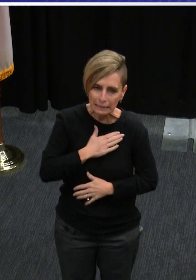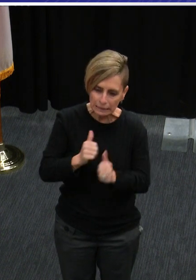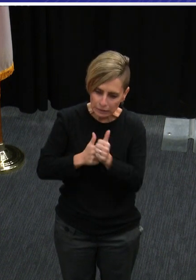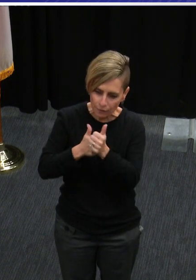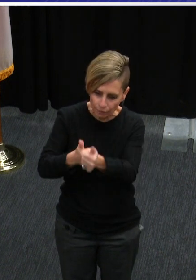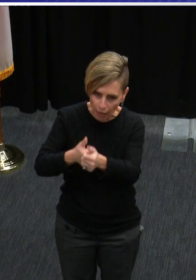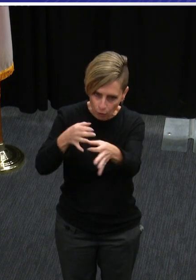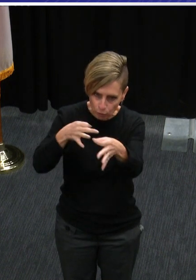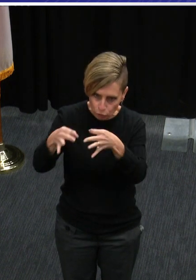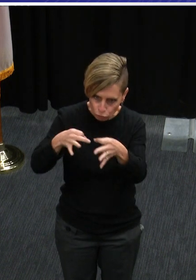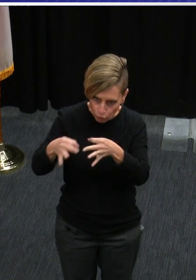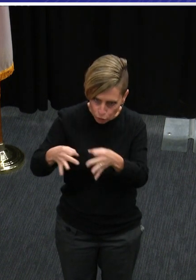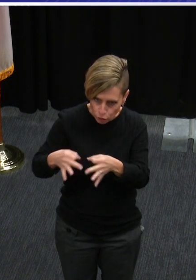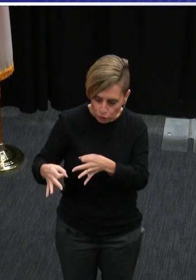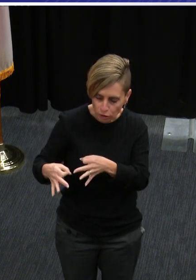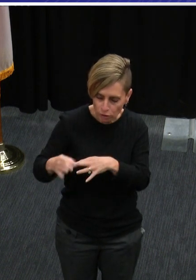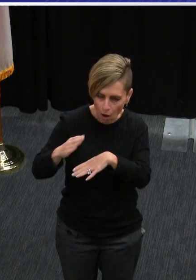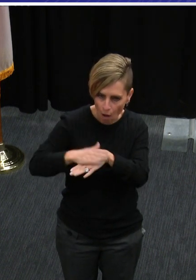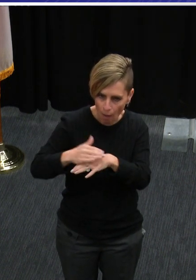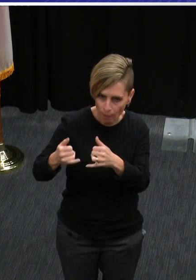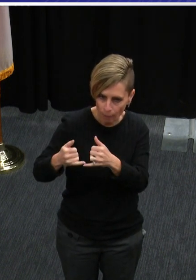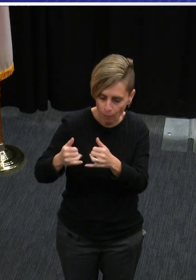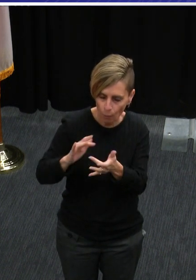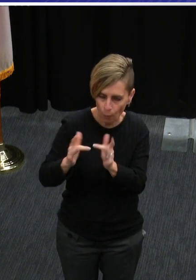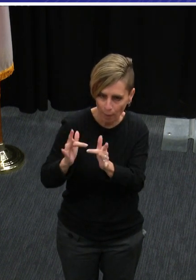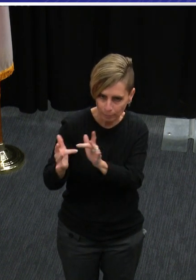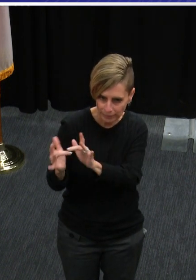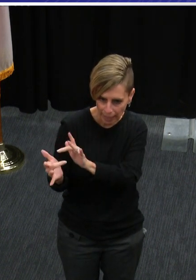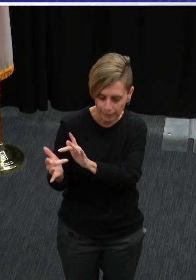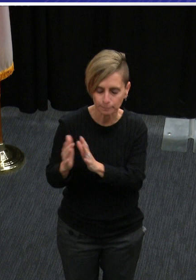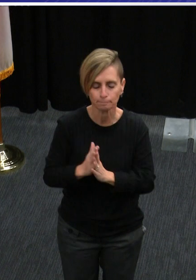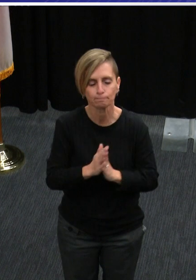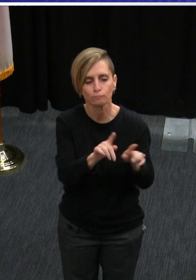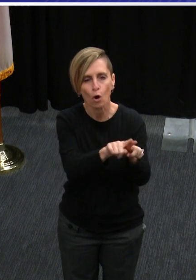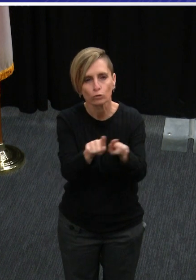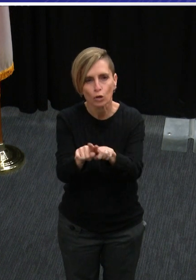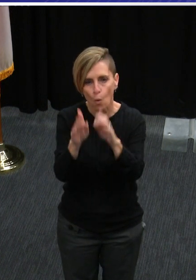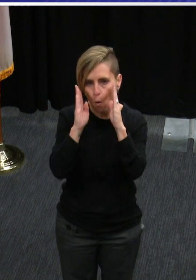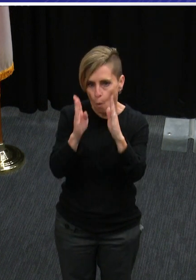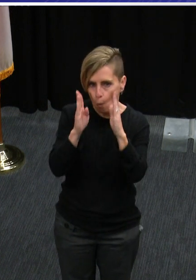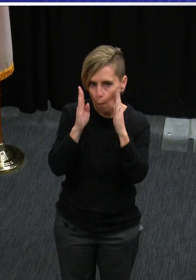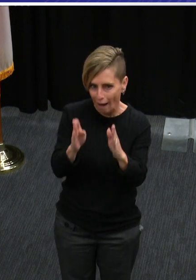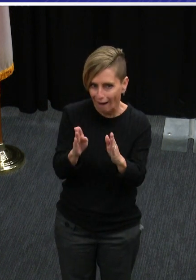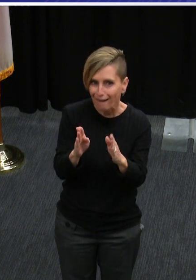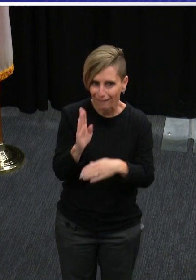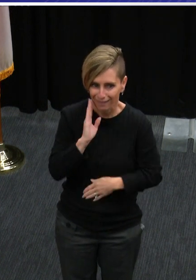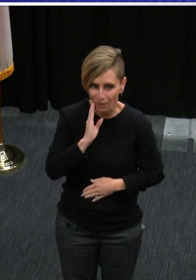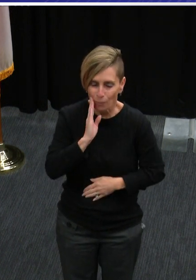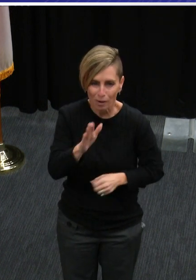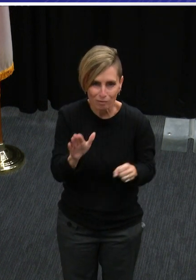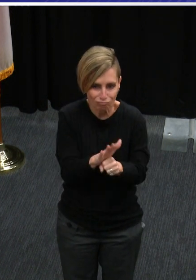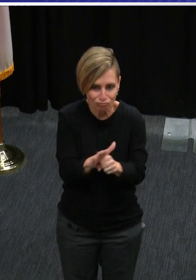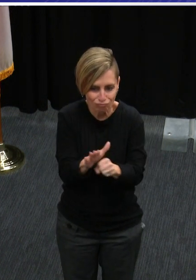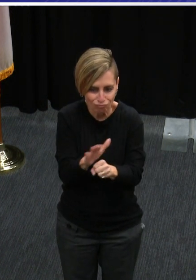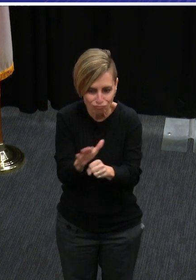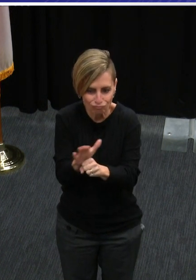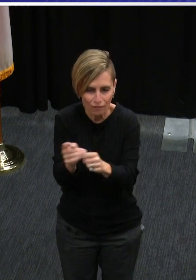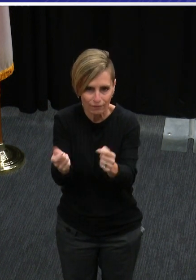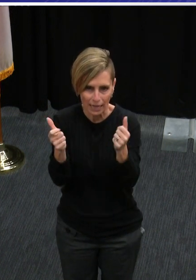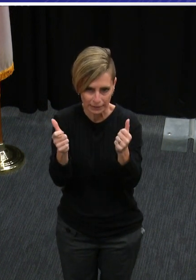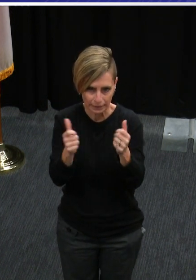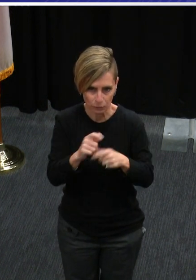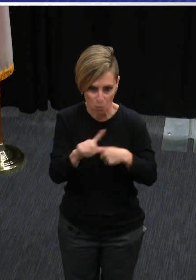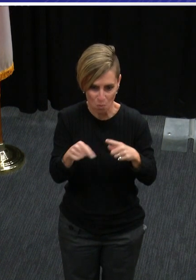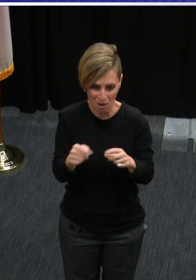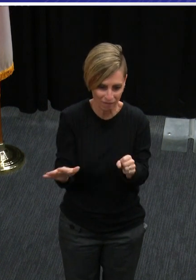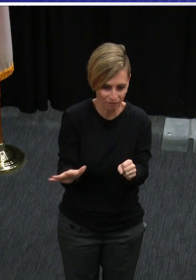and instructions on the link. Also, it's important to be aware that slots will fill up quickly. Once they are filled